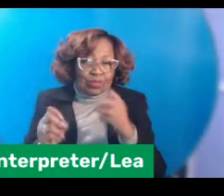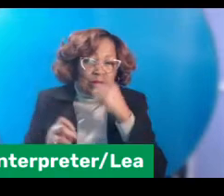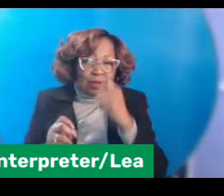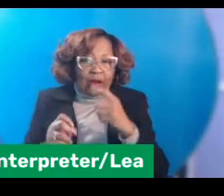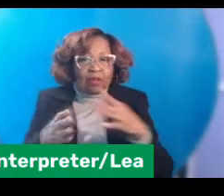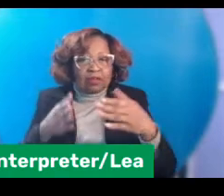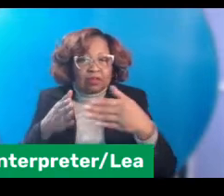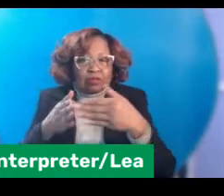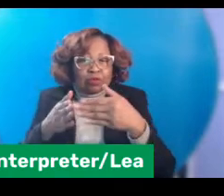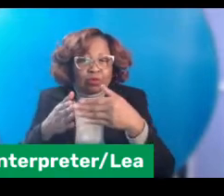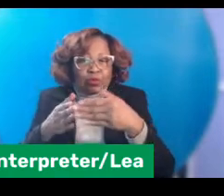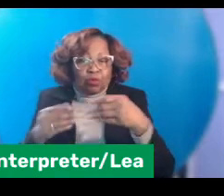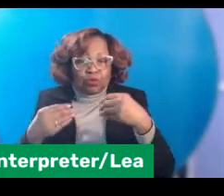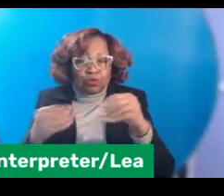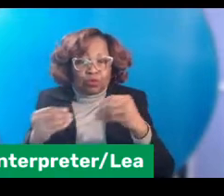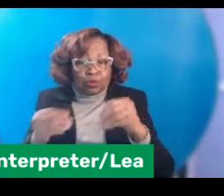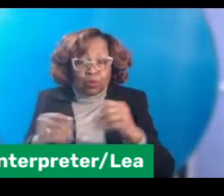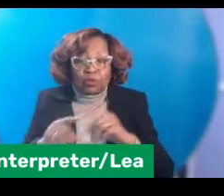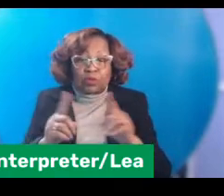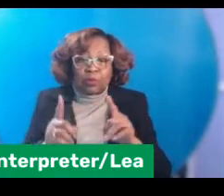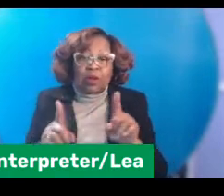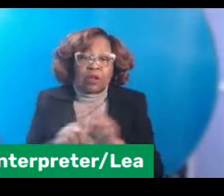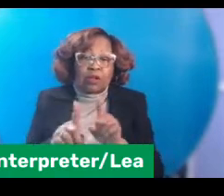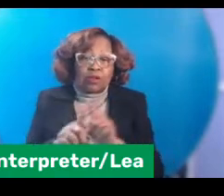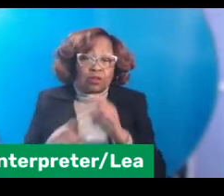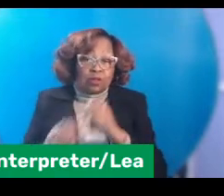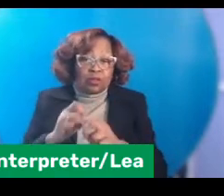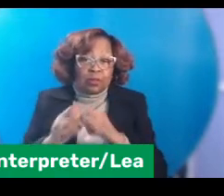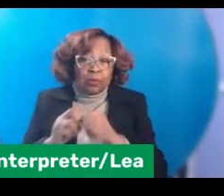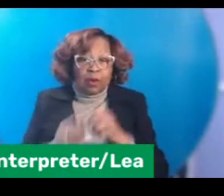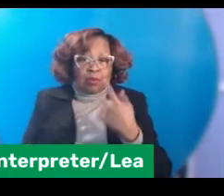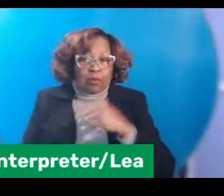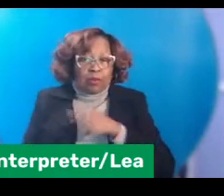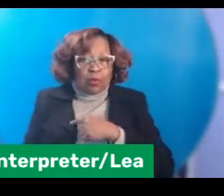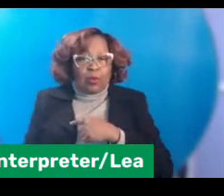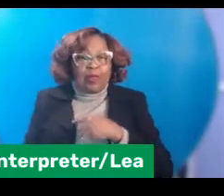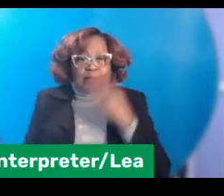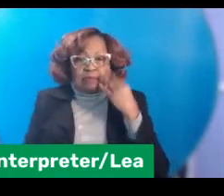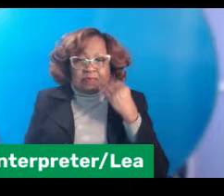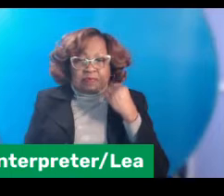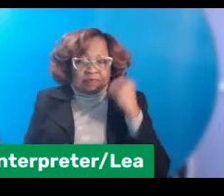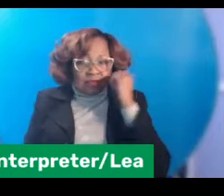produce markets, but it's also an issue of choice that we all face each day.